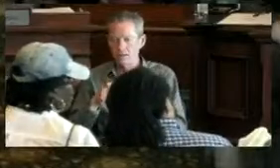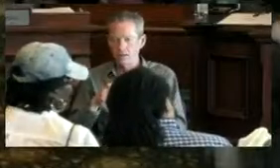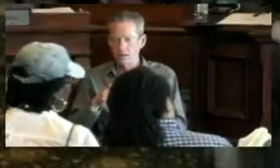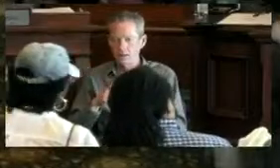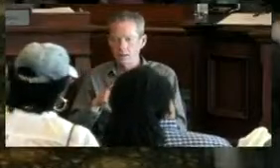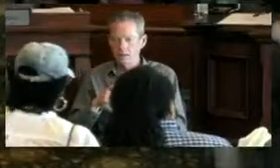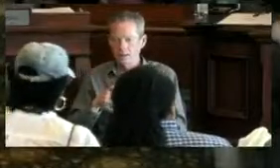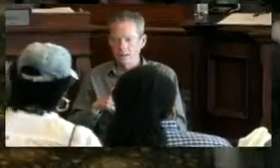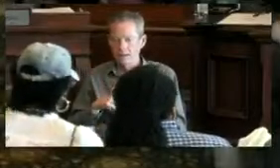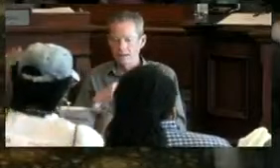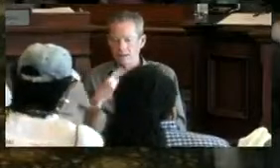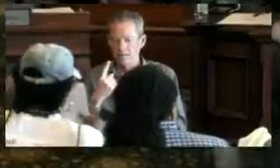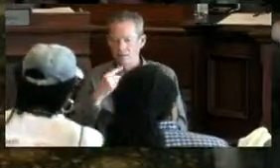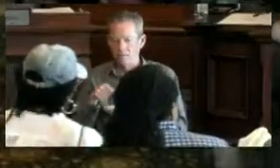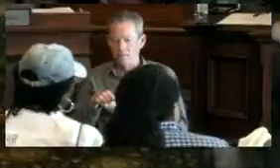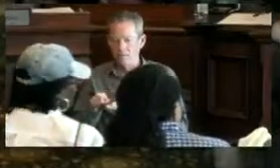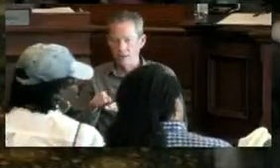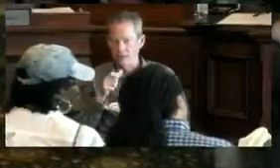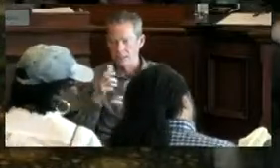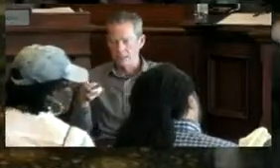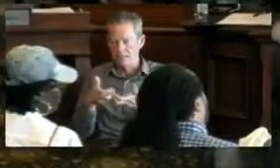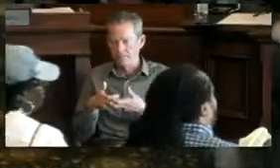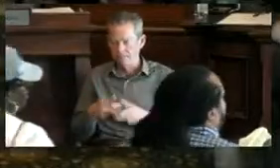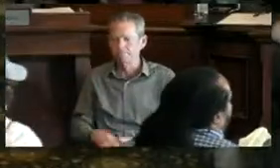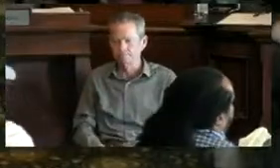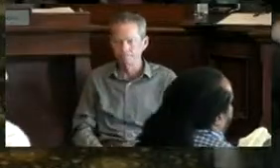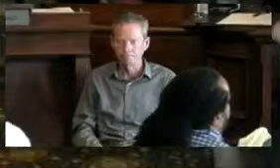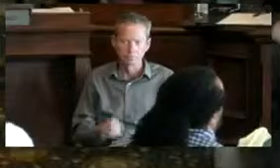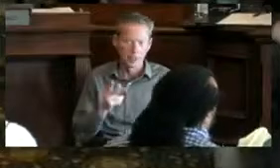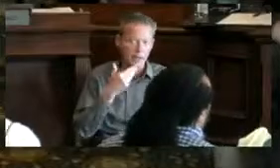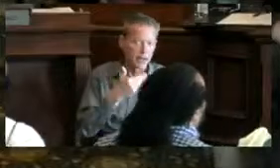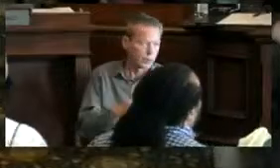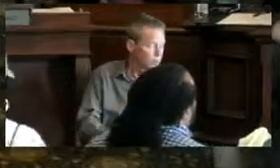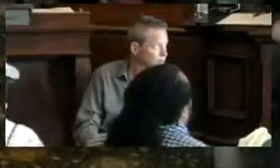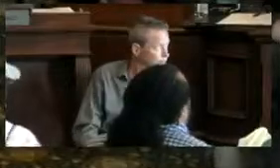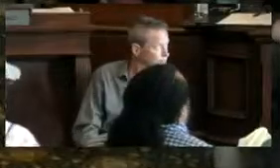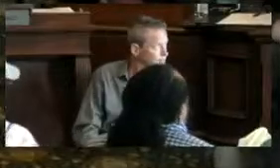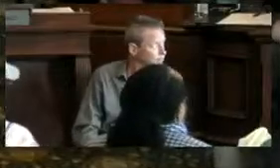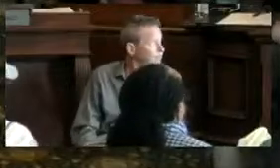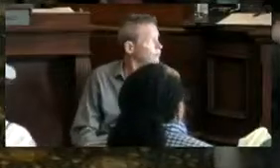for them to pay, it didn't like coincide. Thank you. No problem.